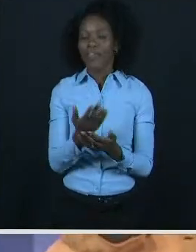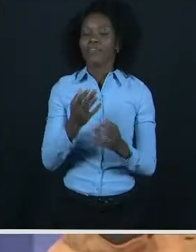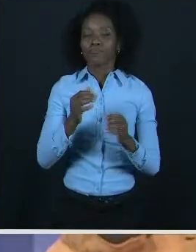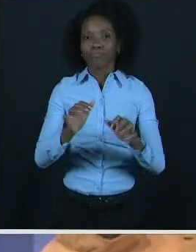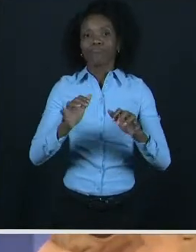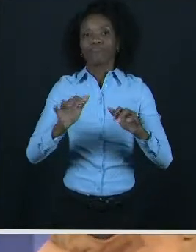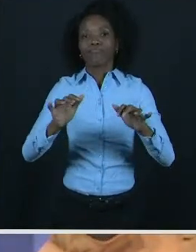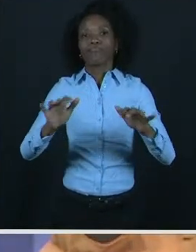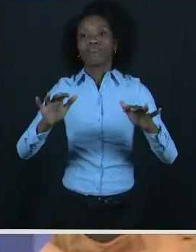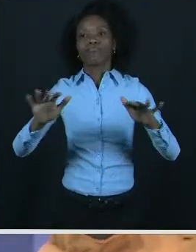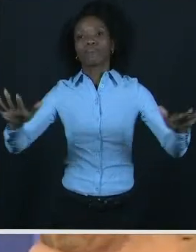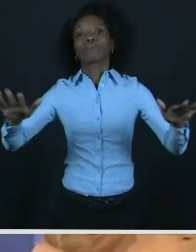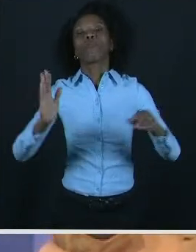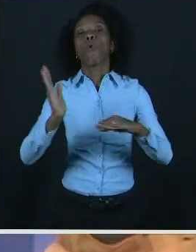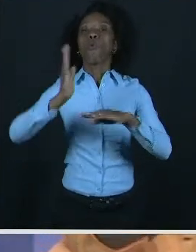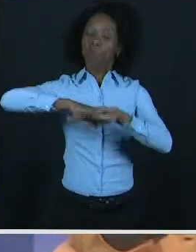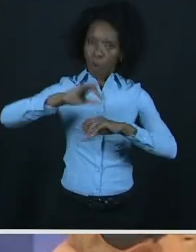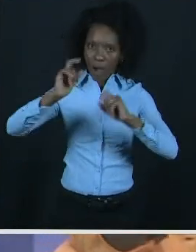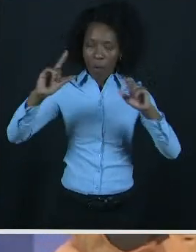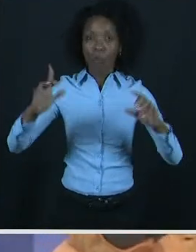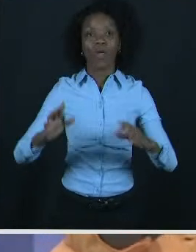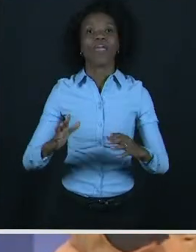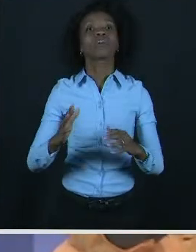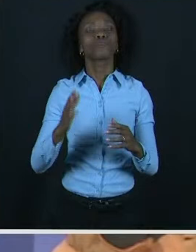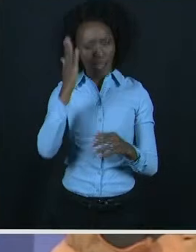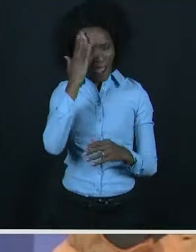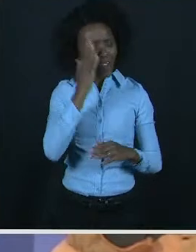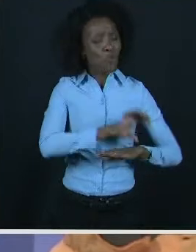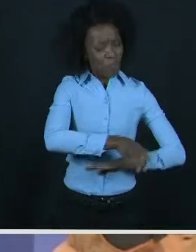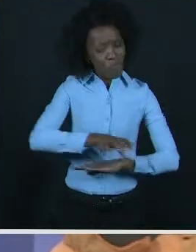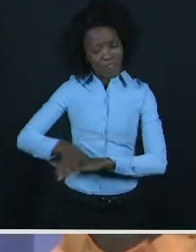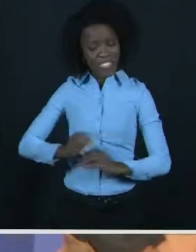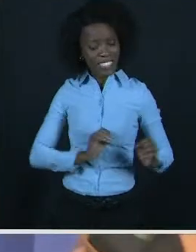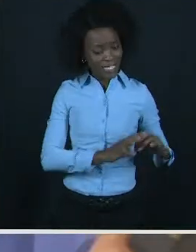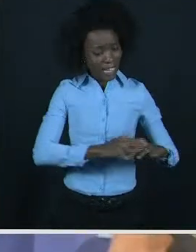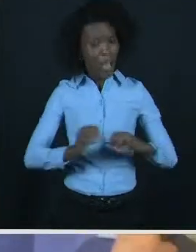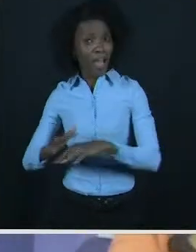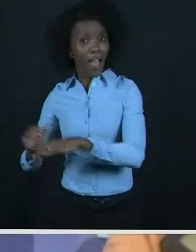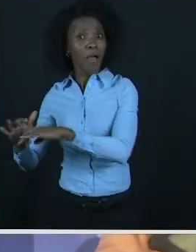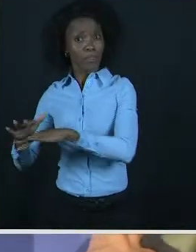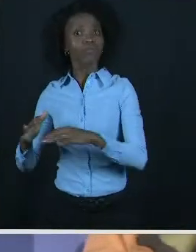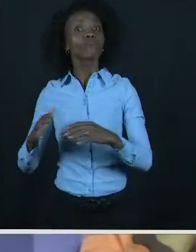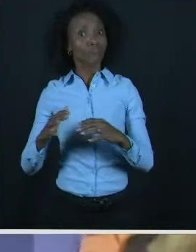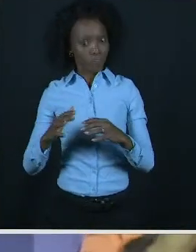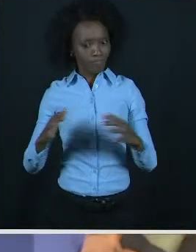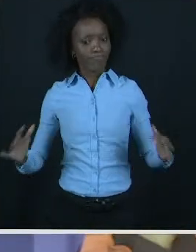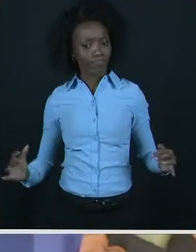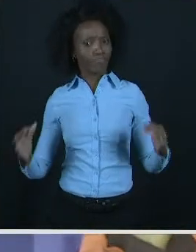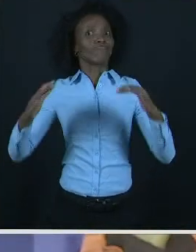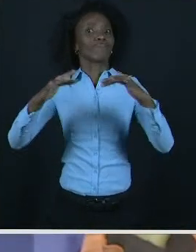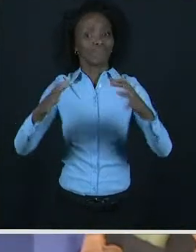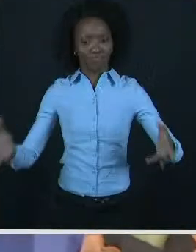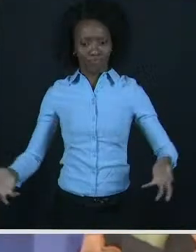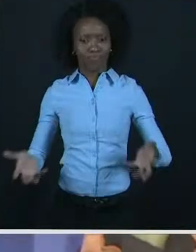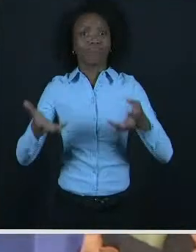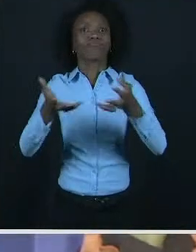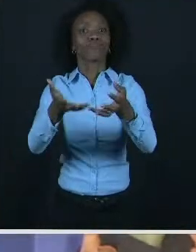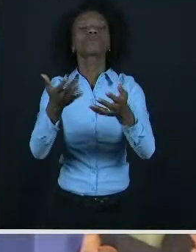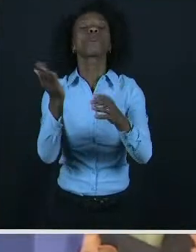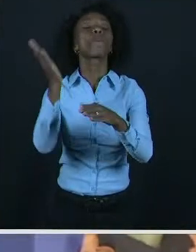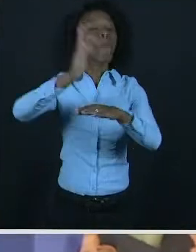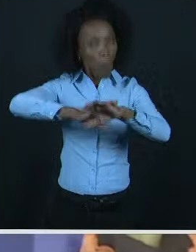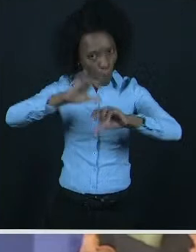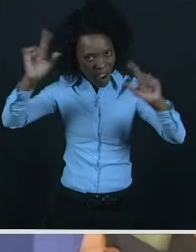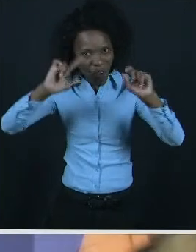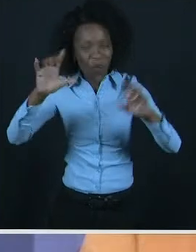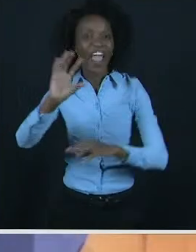the provincial summits have contributed a great deal to the level of raising